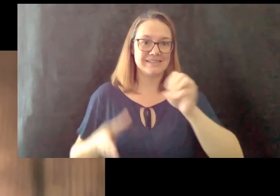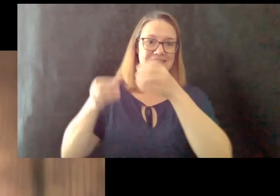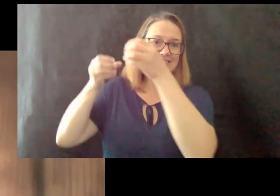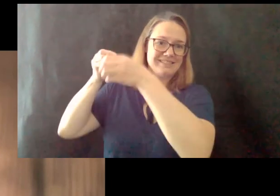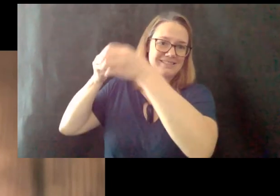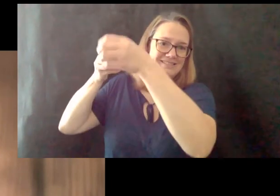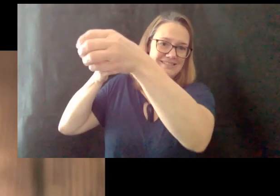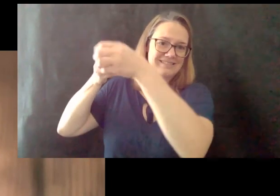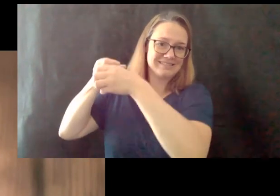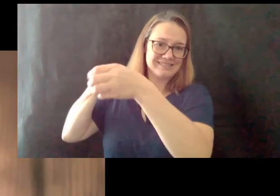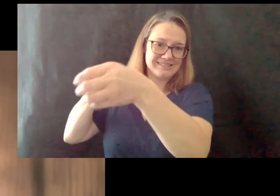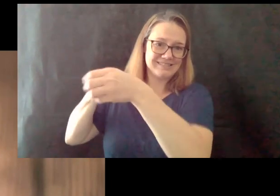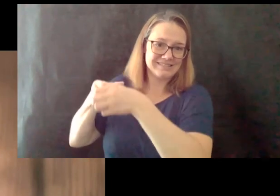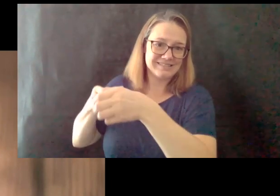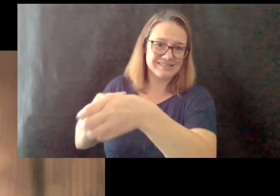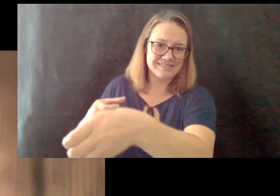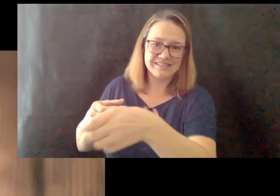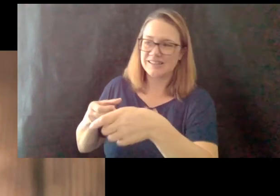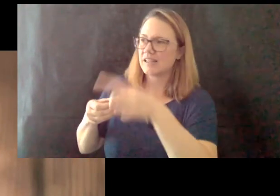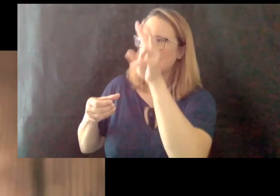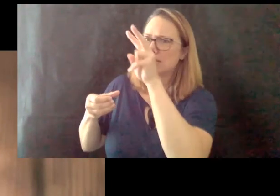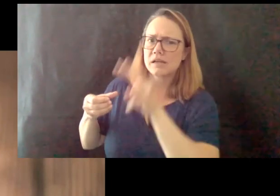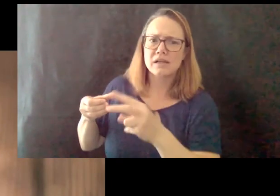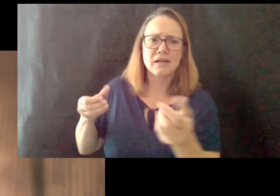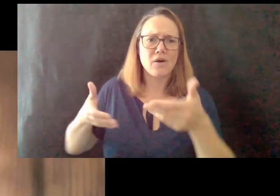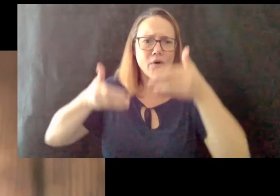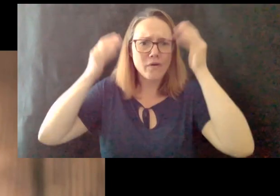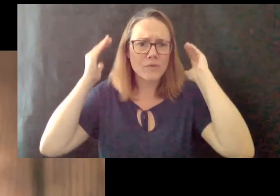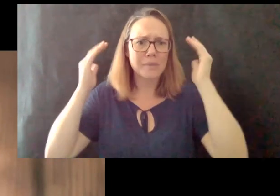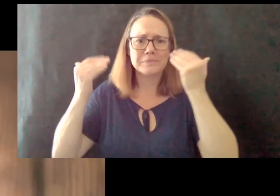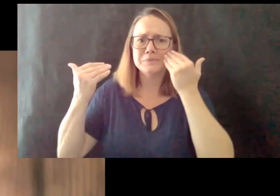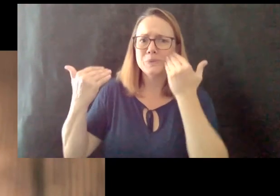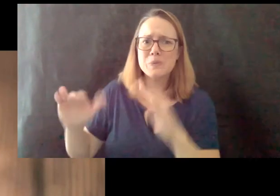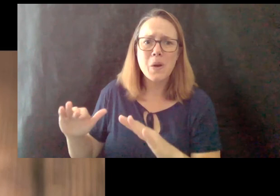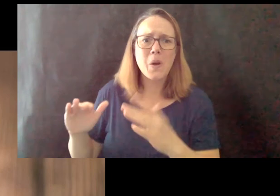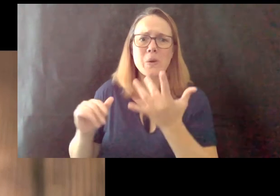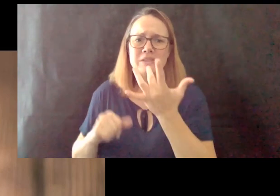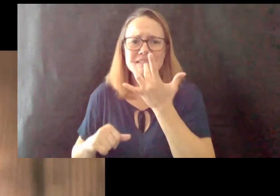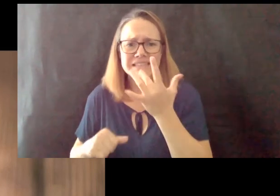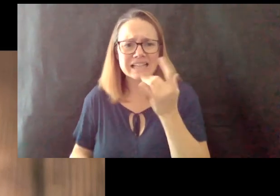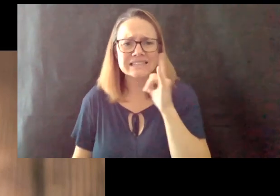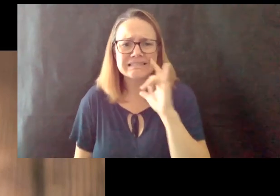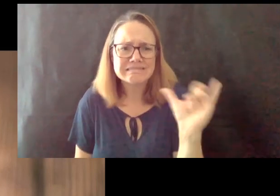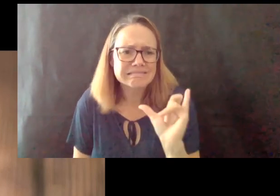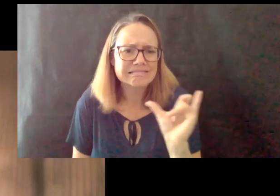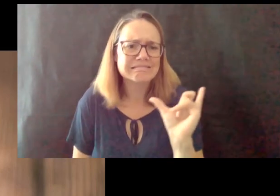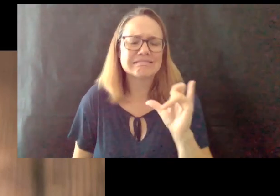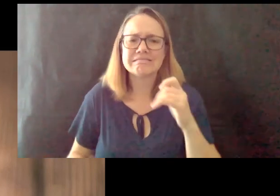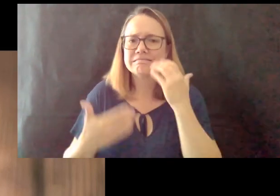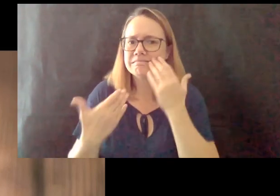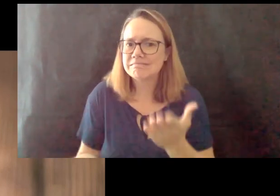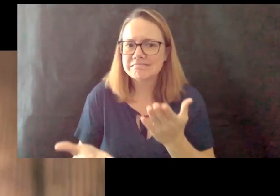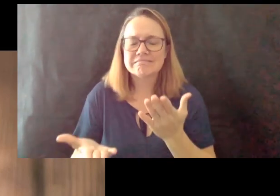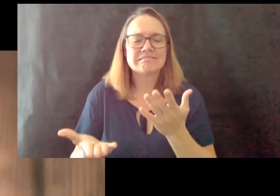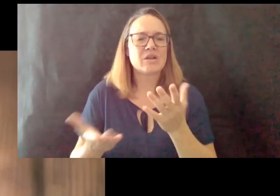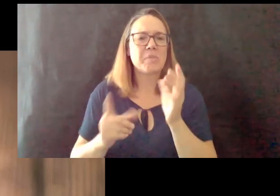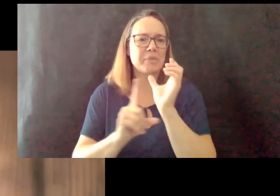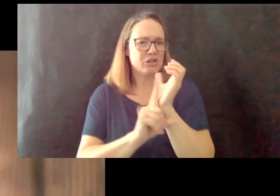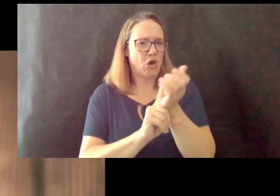be, if you don't know what you're buying or if you don't know what it tastes like and you haven't experimented or you're not real versed with